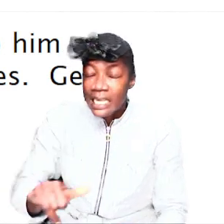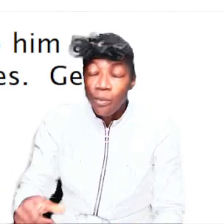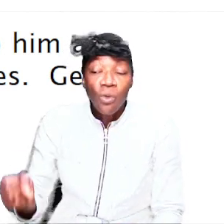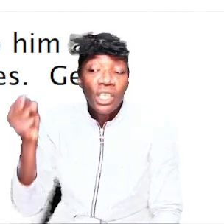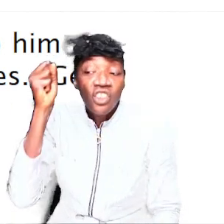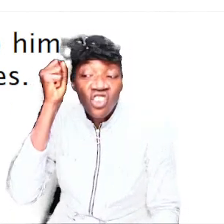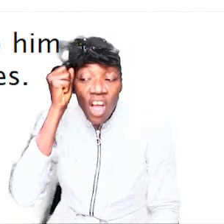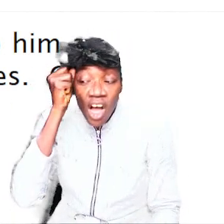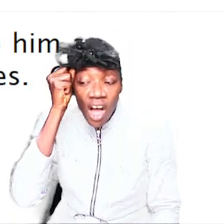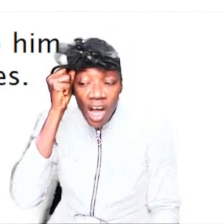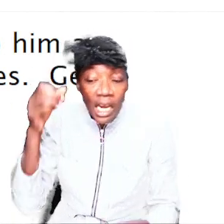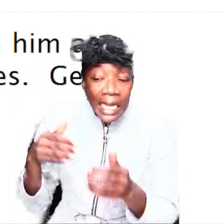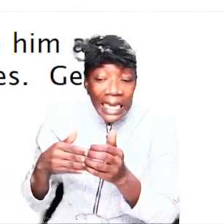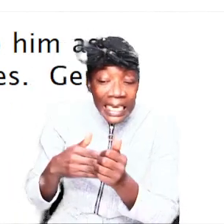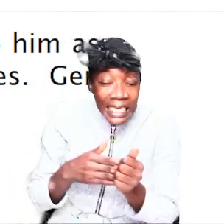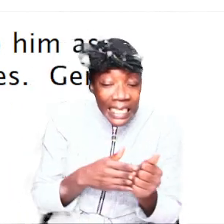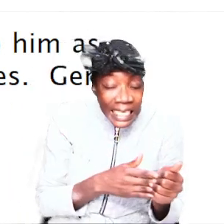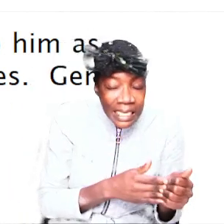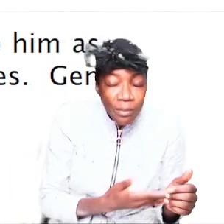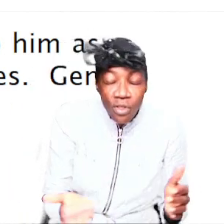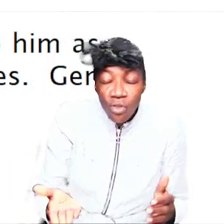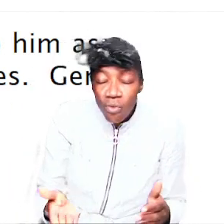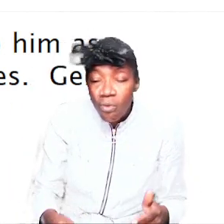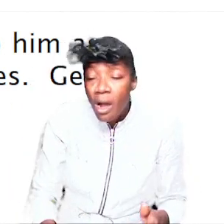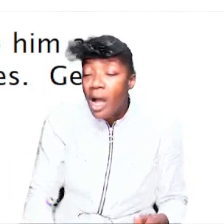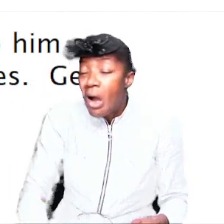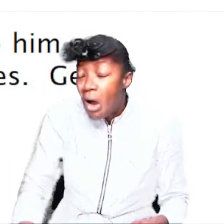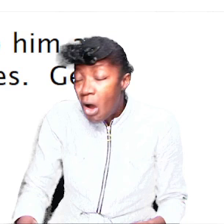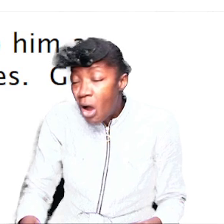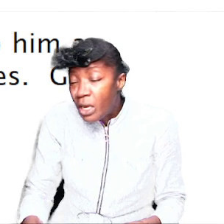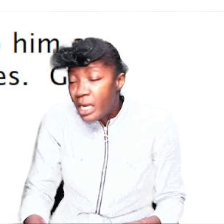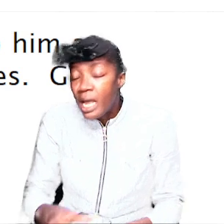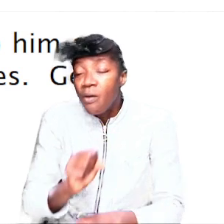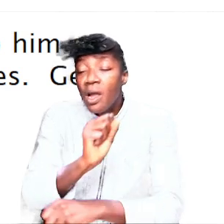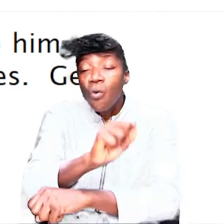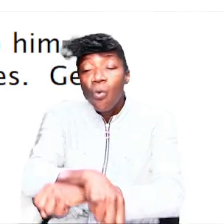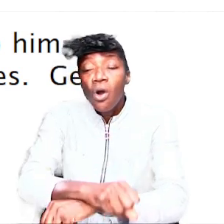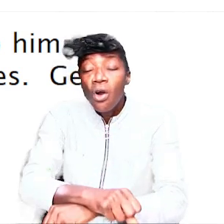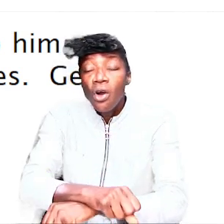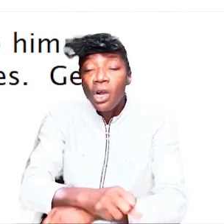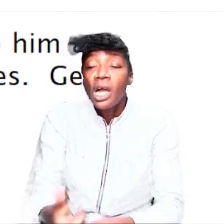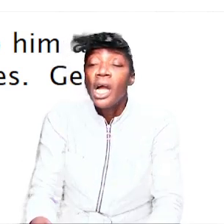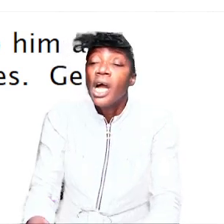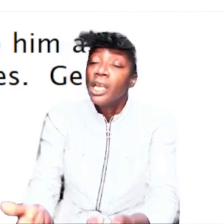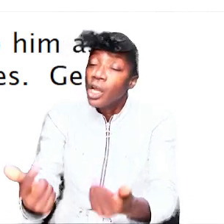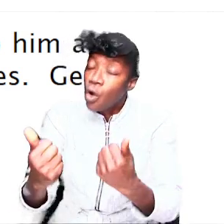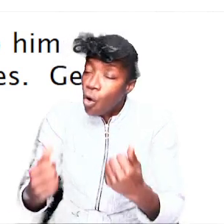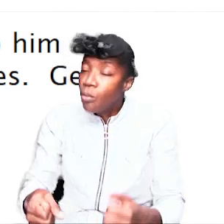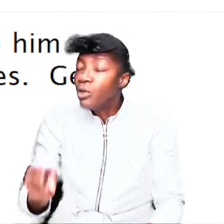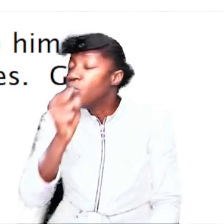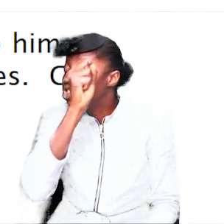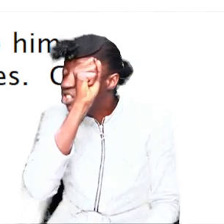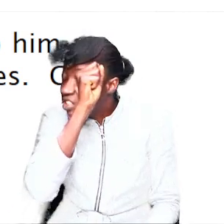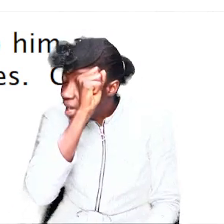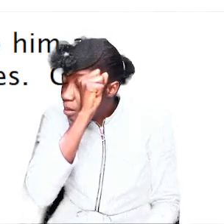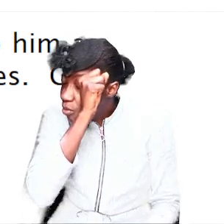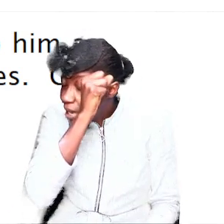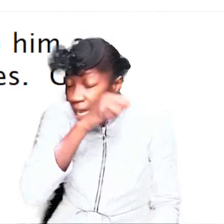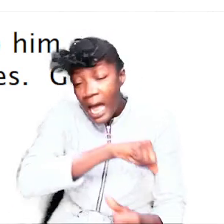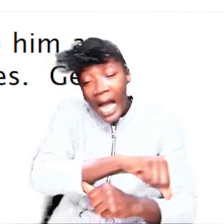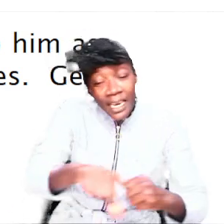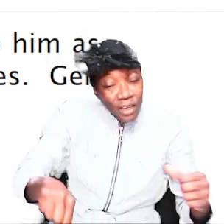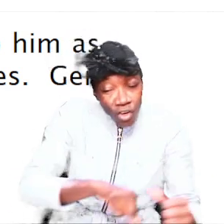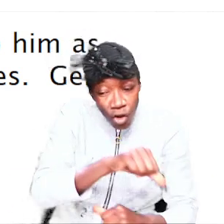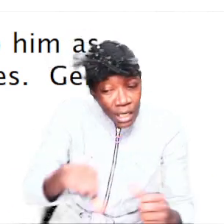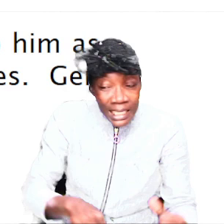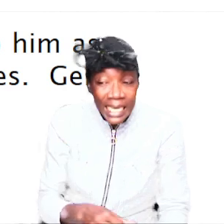him through normal conduct. And he came to Samuel, and Samuel anointed